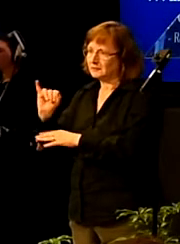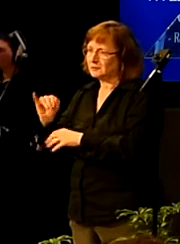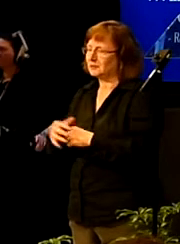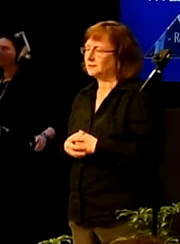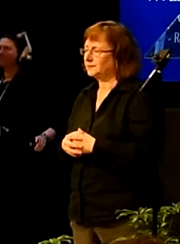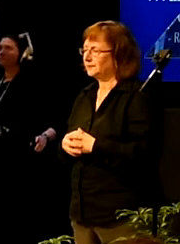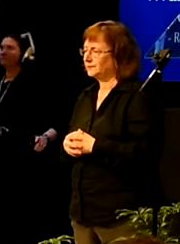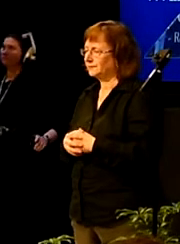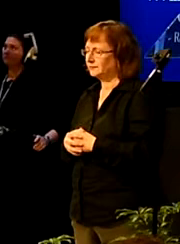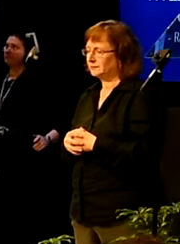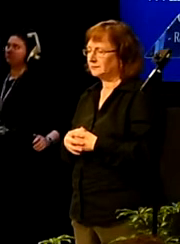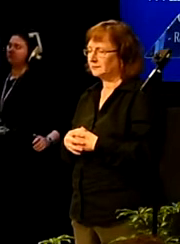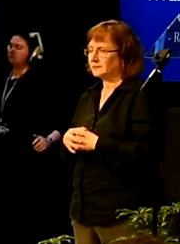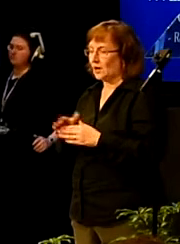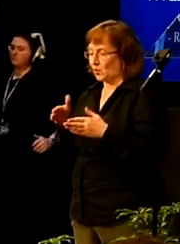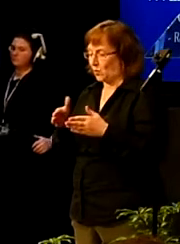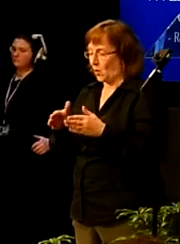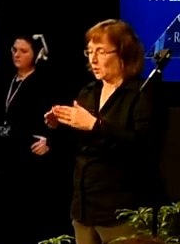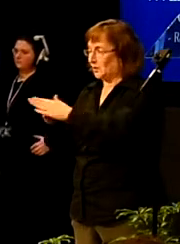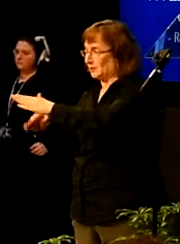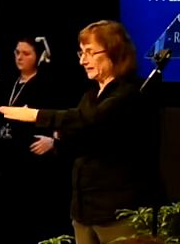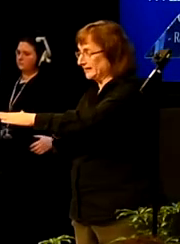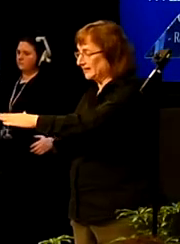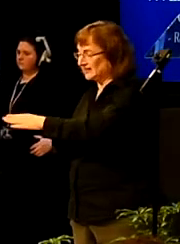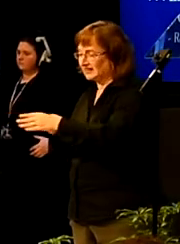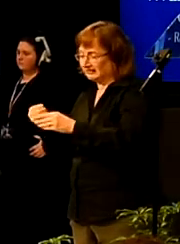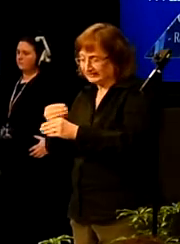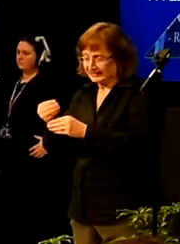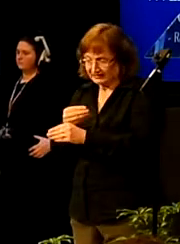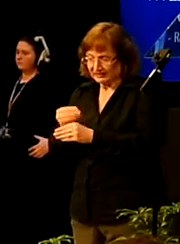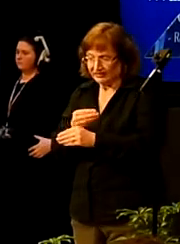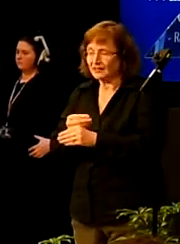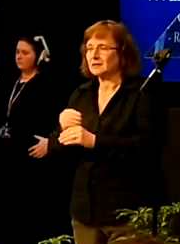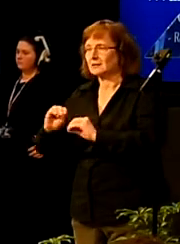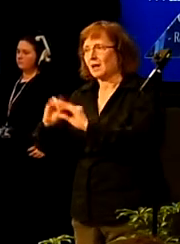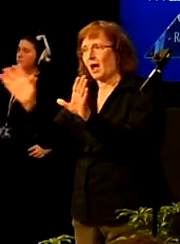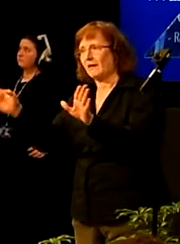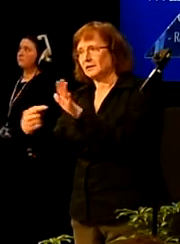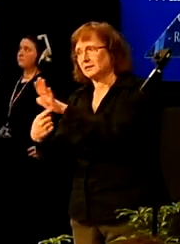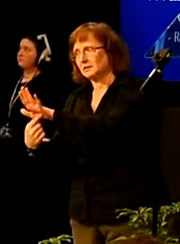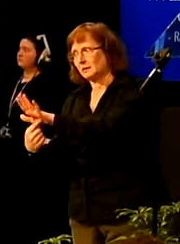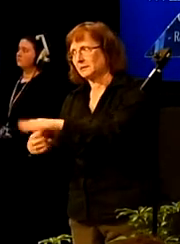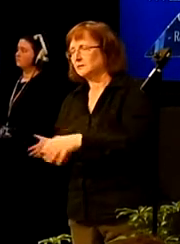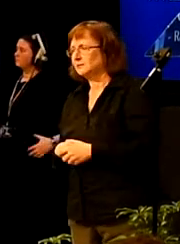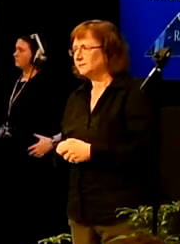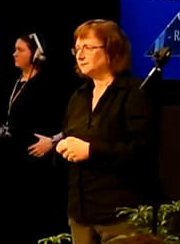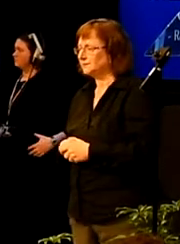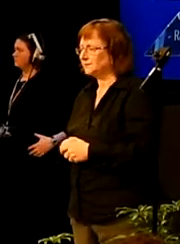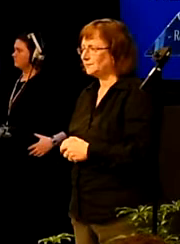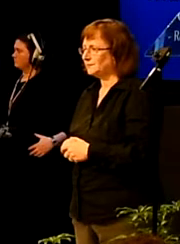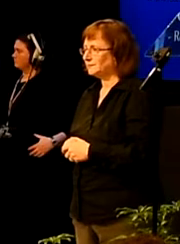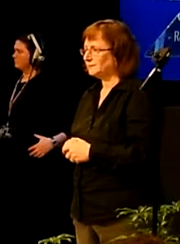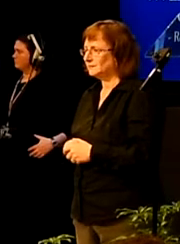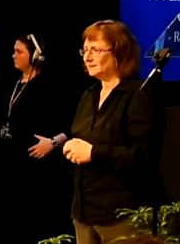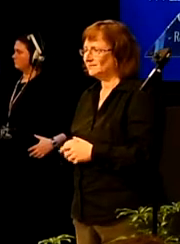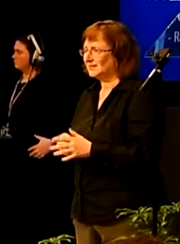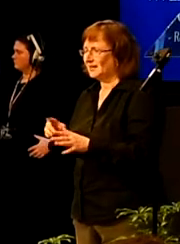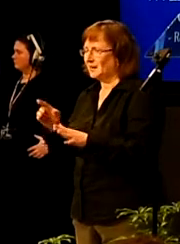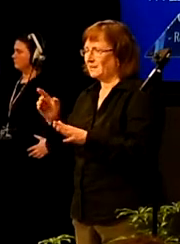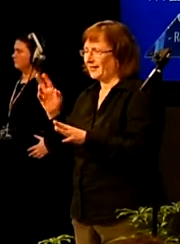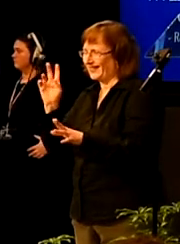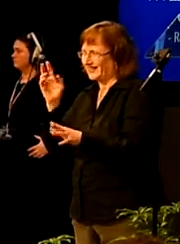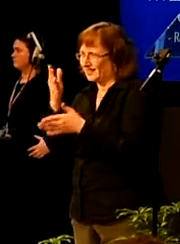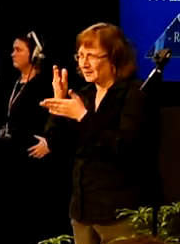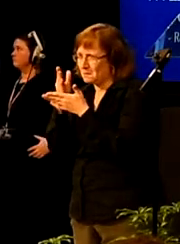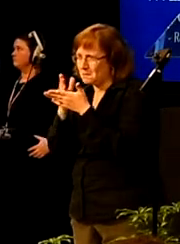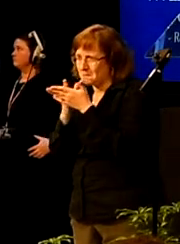The maintenance on our roads and bridges is just the most obvious example of our infrastructure need. But that is just a sliver